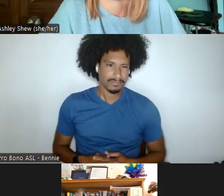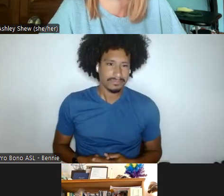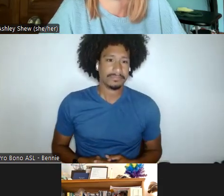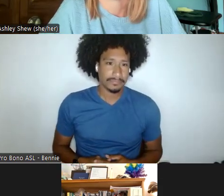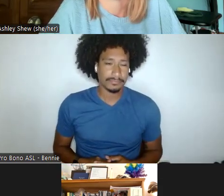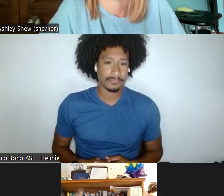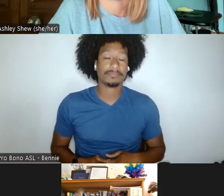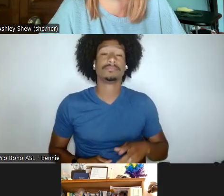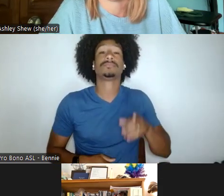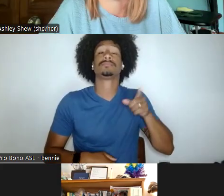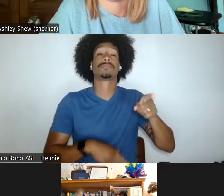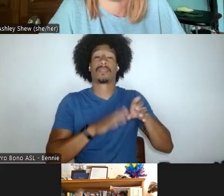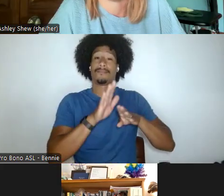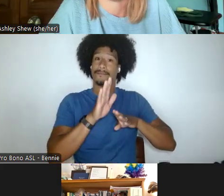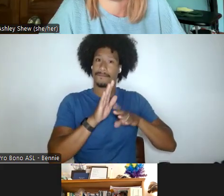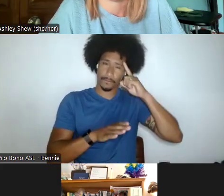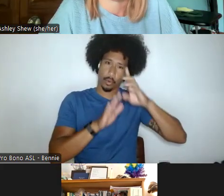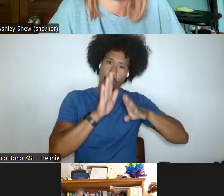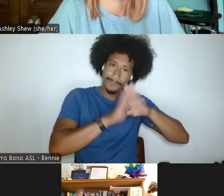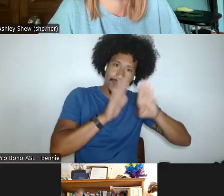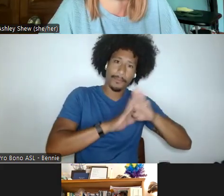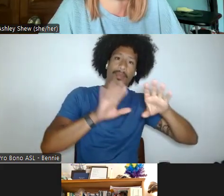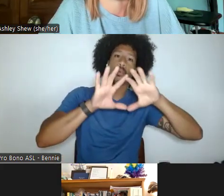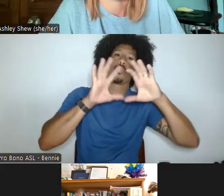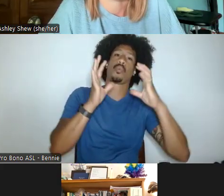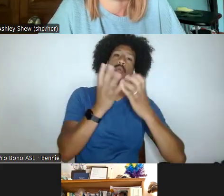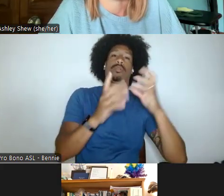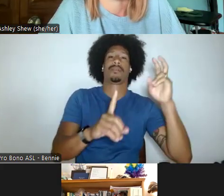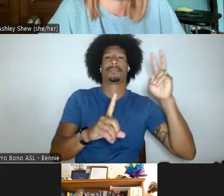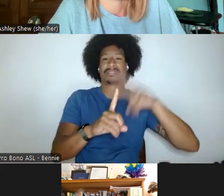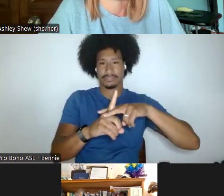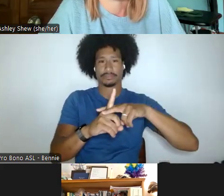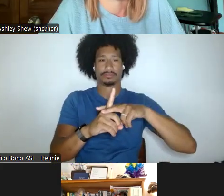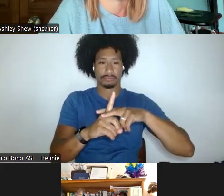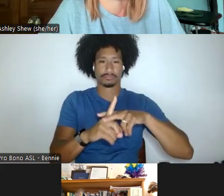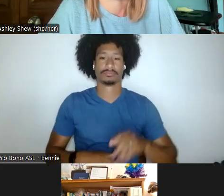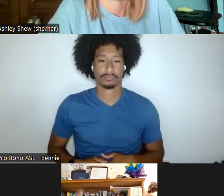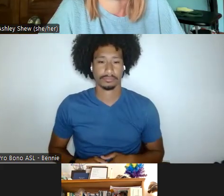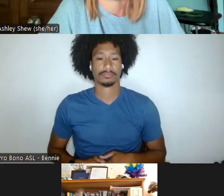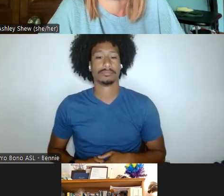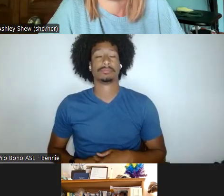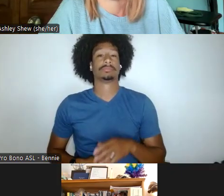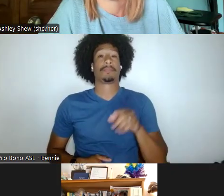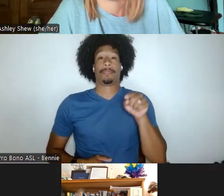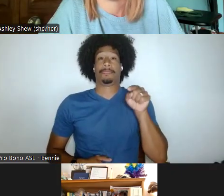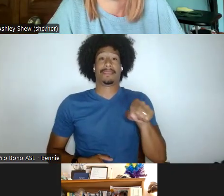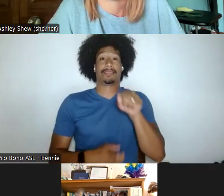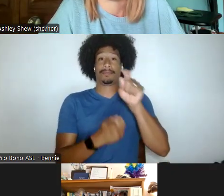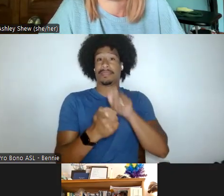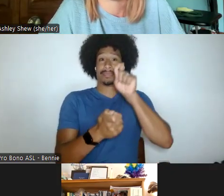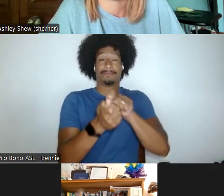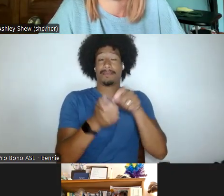for developing world applications. So in this particular instance, she actually